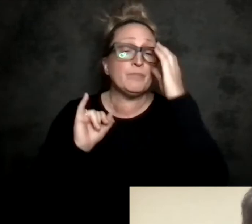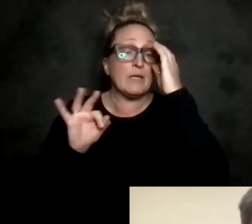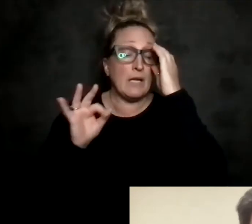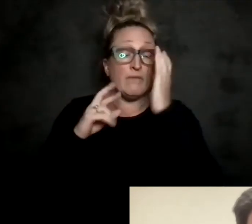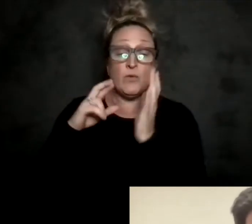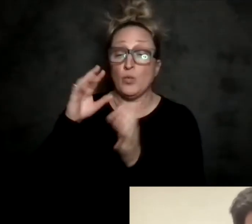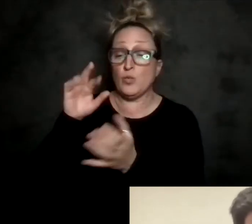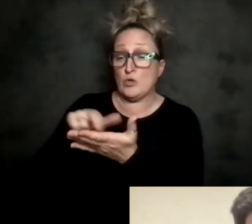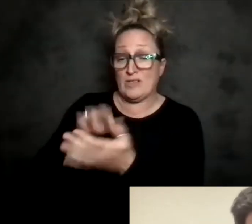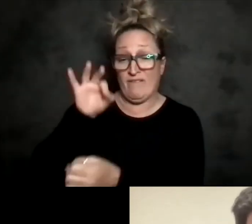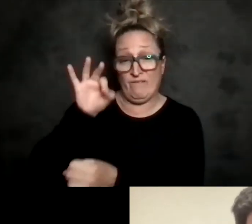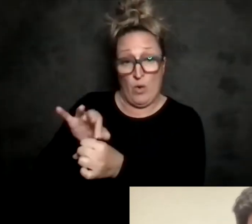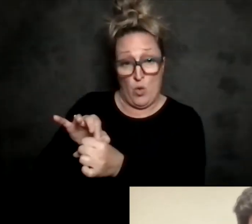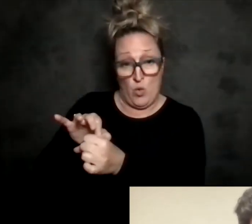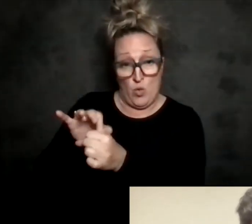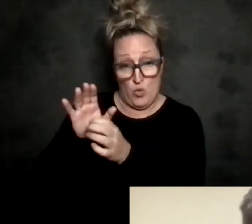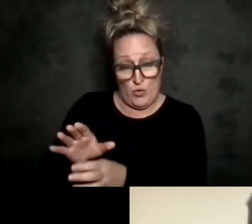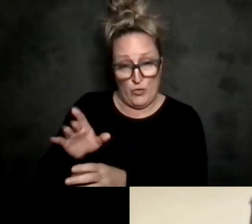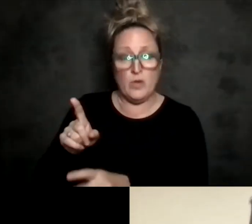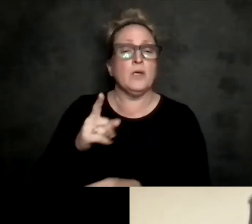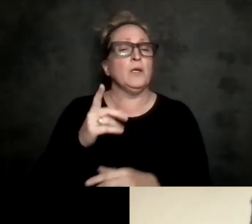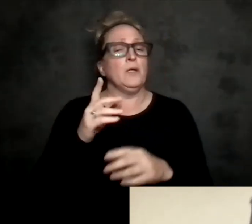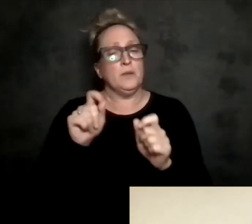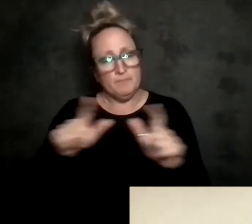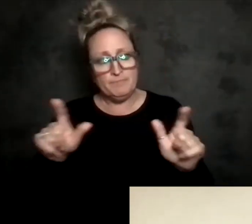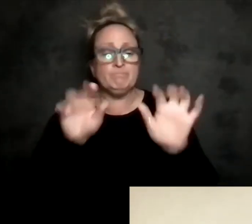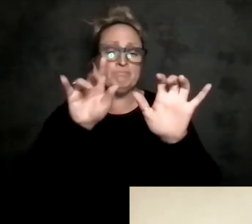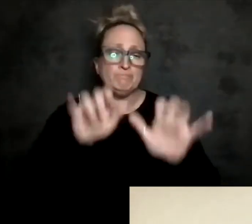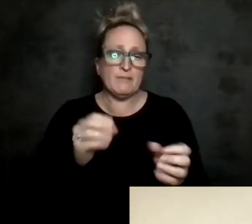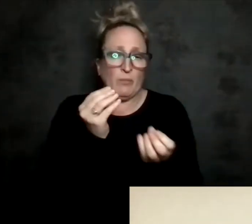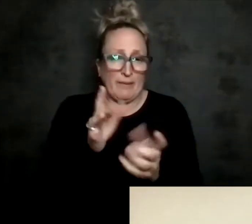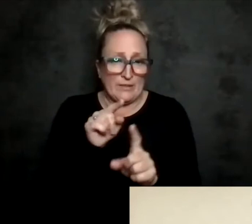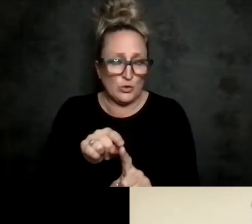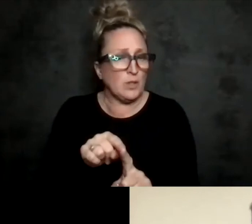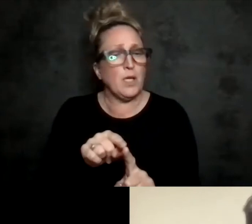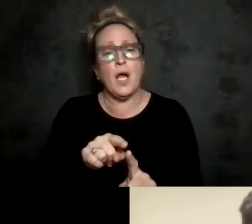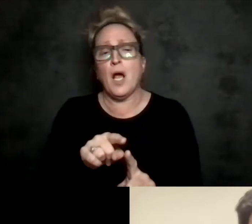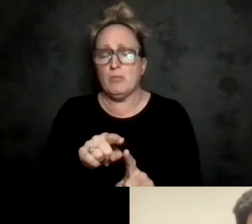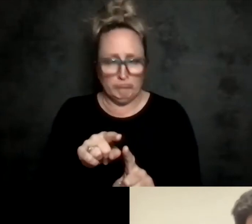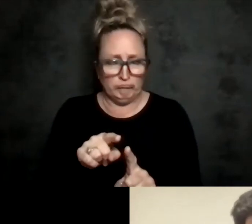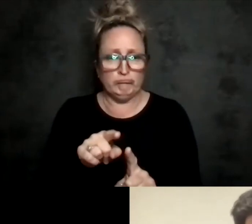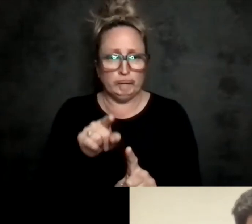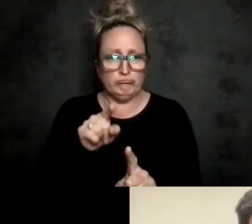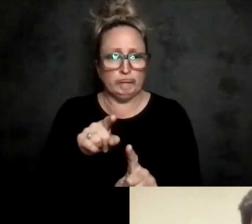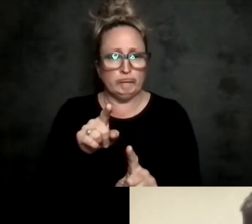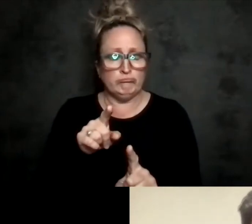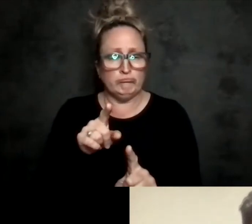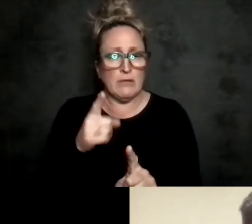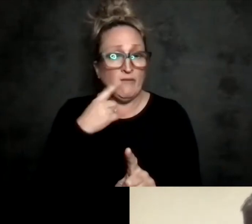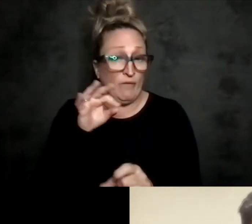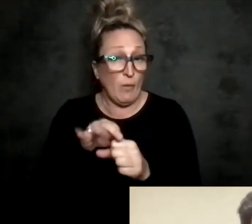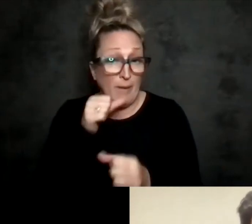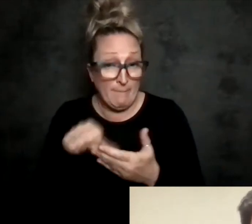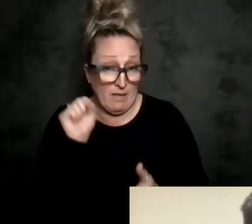as a voter and you go to the system, you put your information in, and you are, and this is for vote by